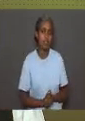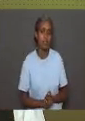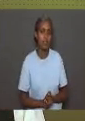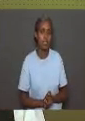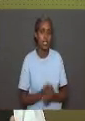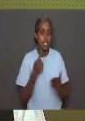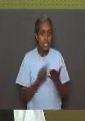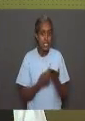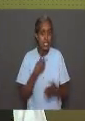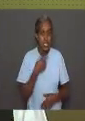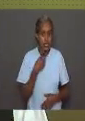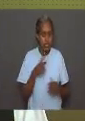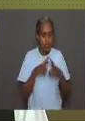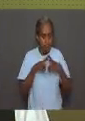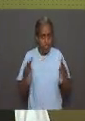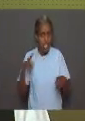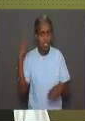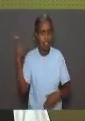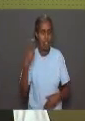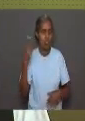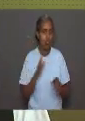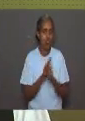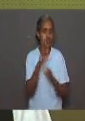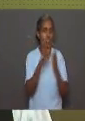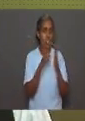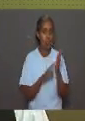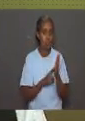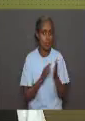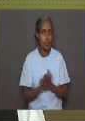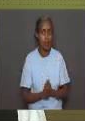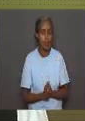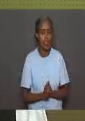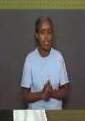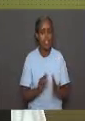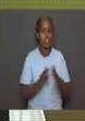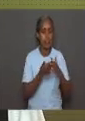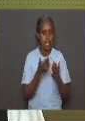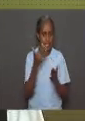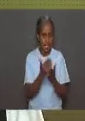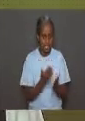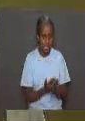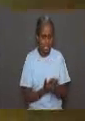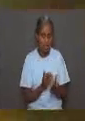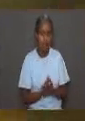This sounds like a very useful rule. Let us begin the lesson.